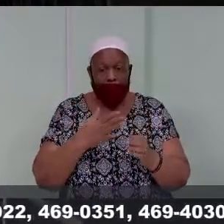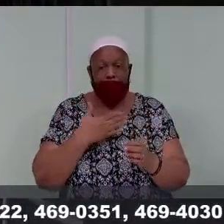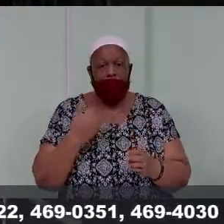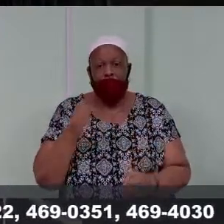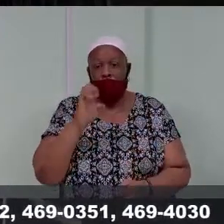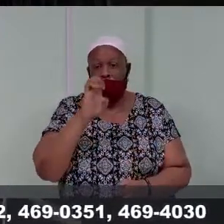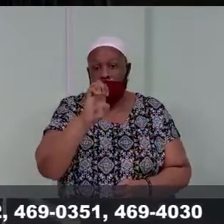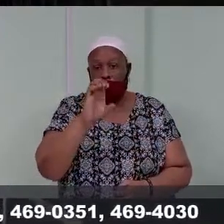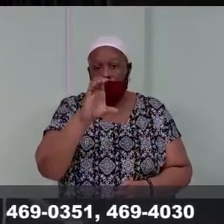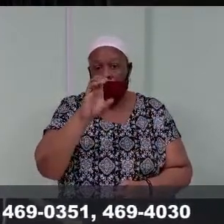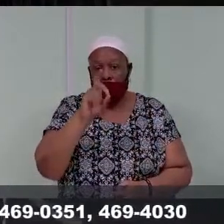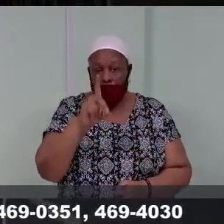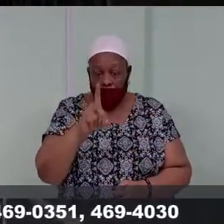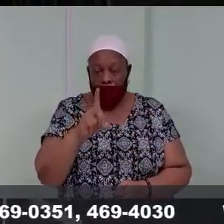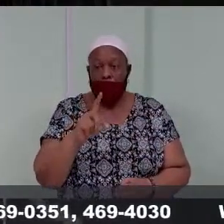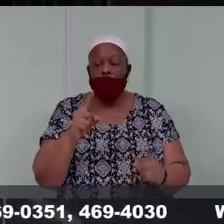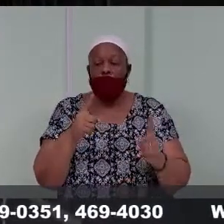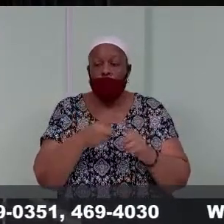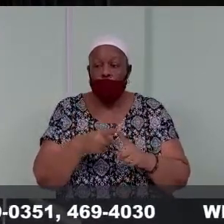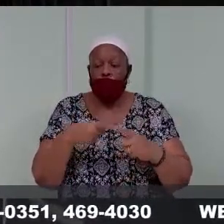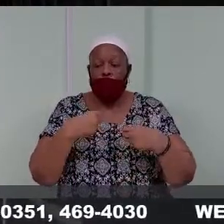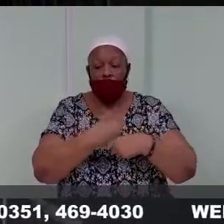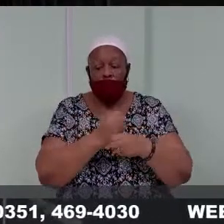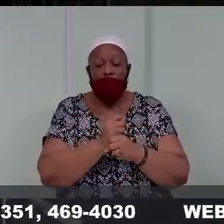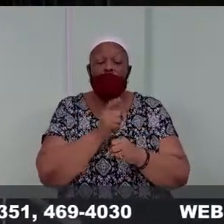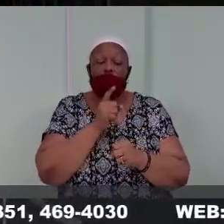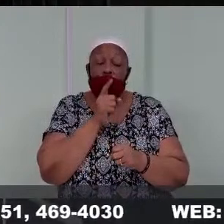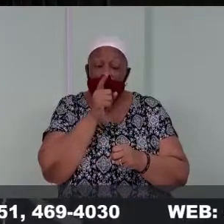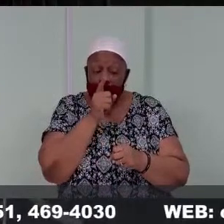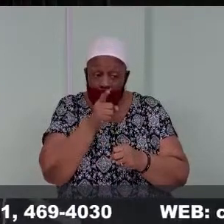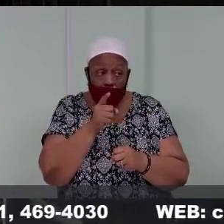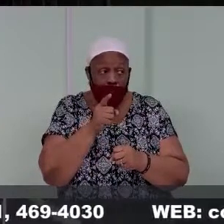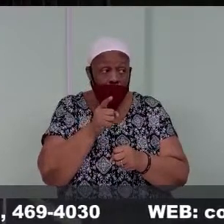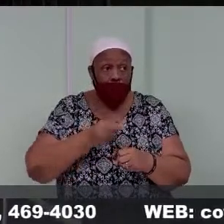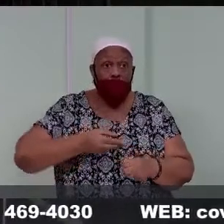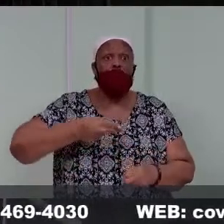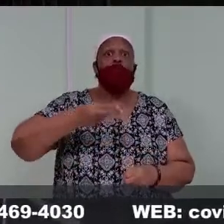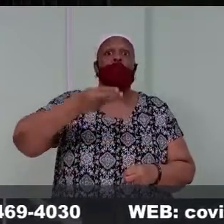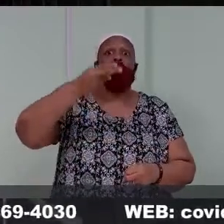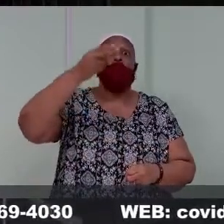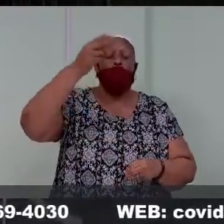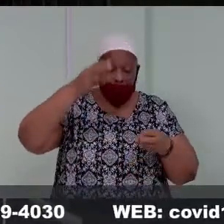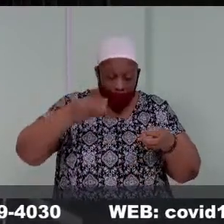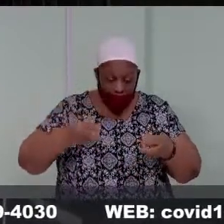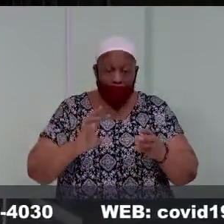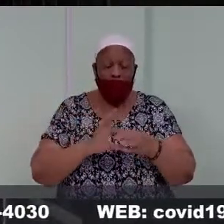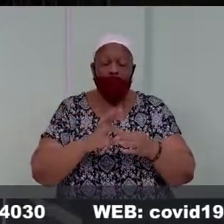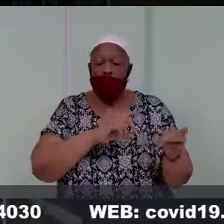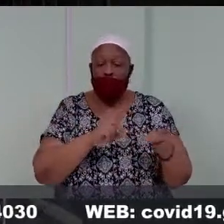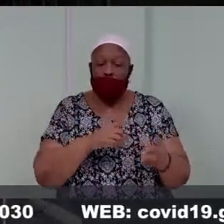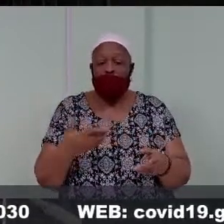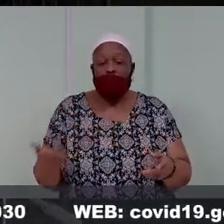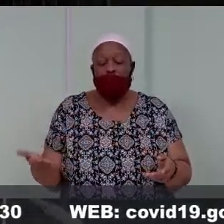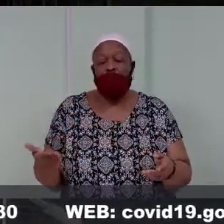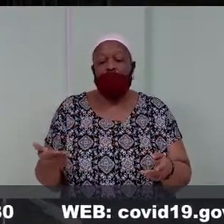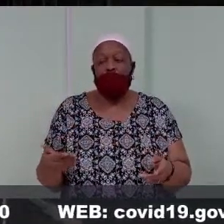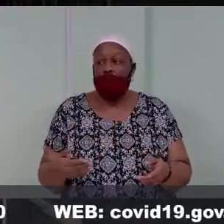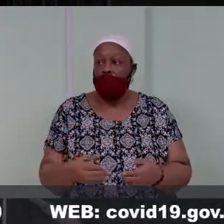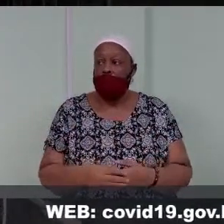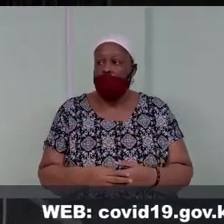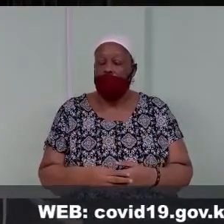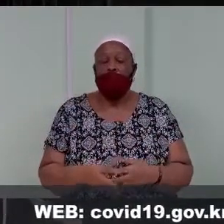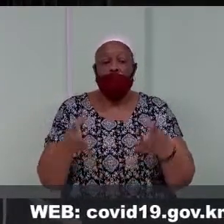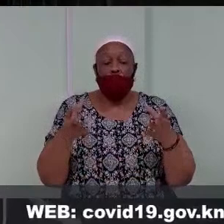Unit to ensure high standards are achieved and maintained in this sector. We therefore urge the